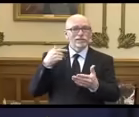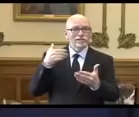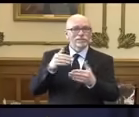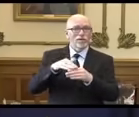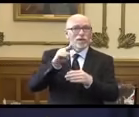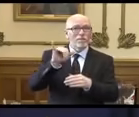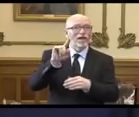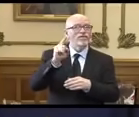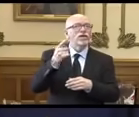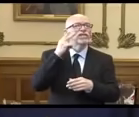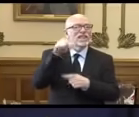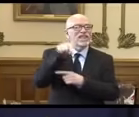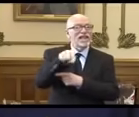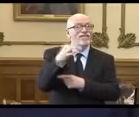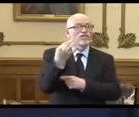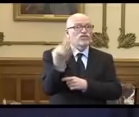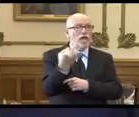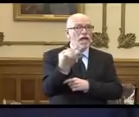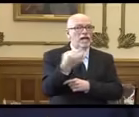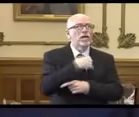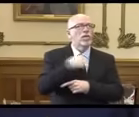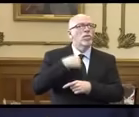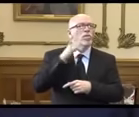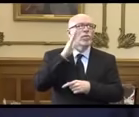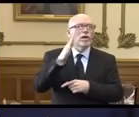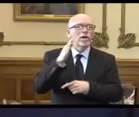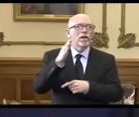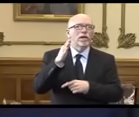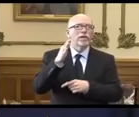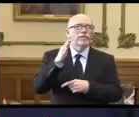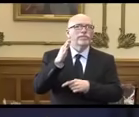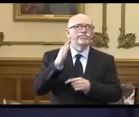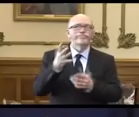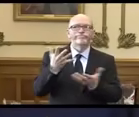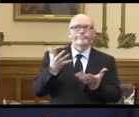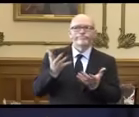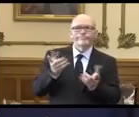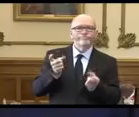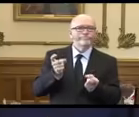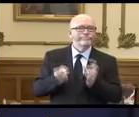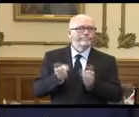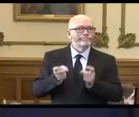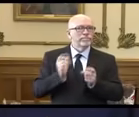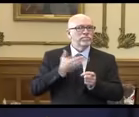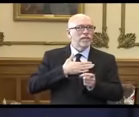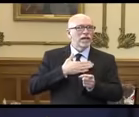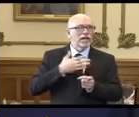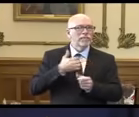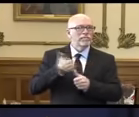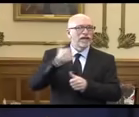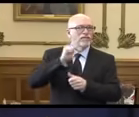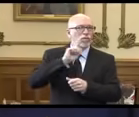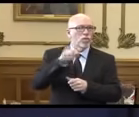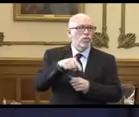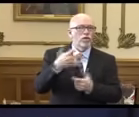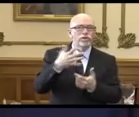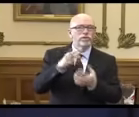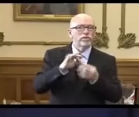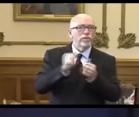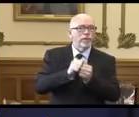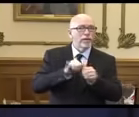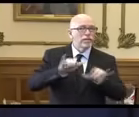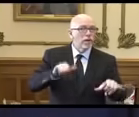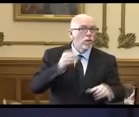May 1st. So this coming Friday is when we will edit the executive order in terms of that hunker